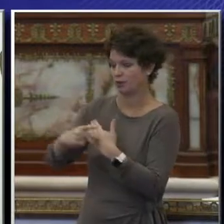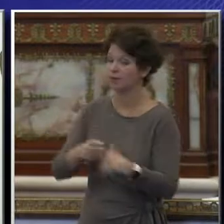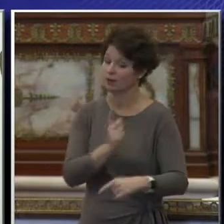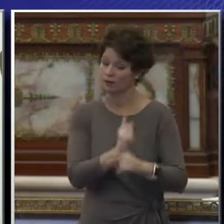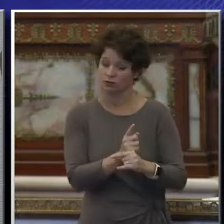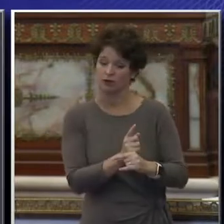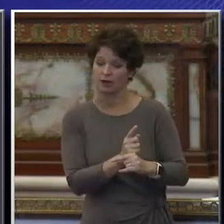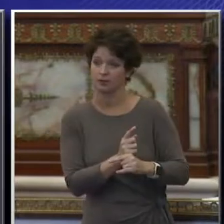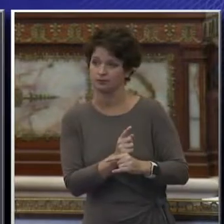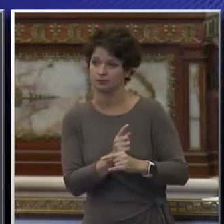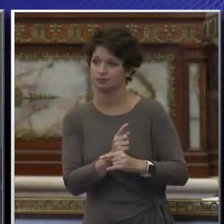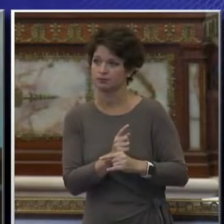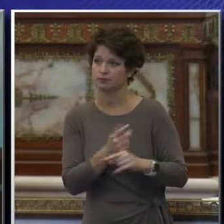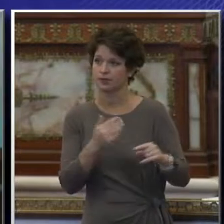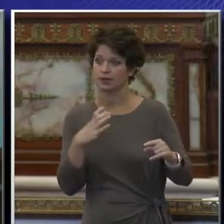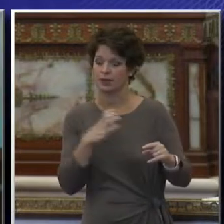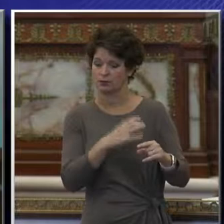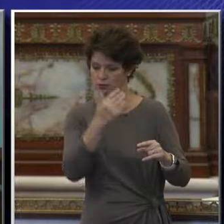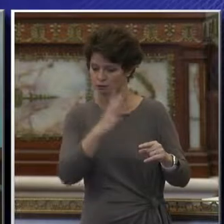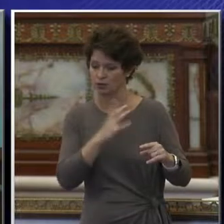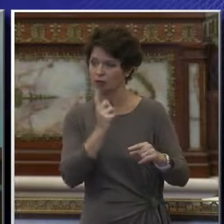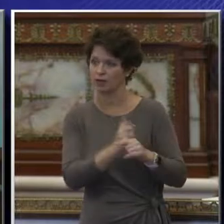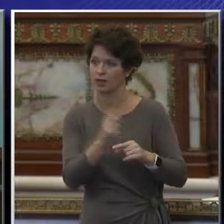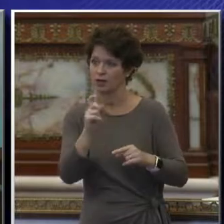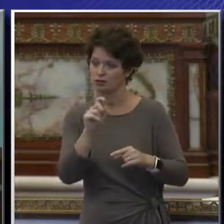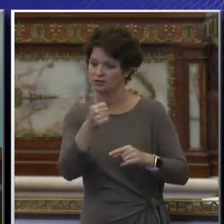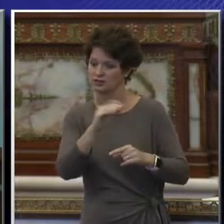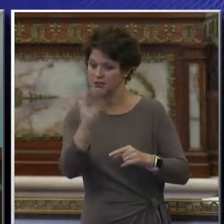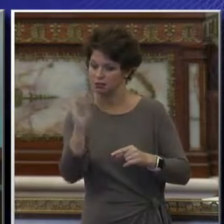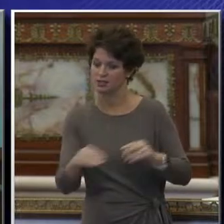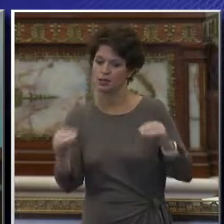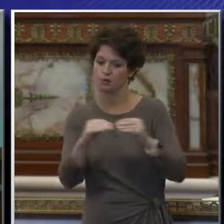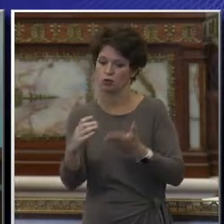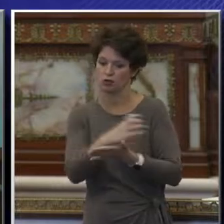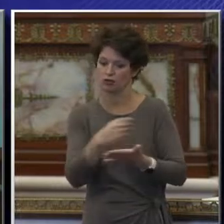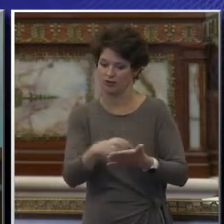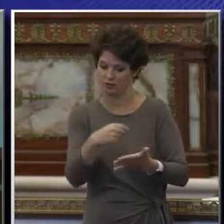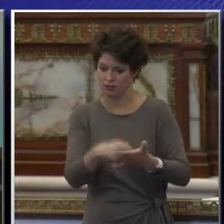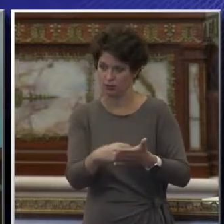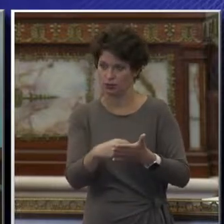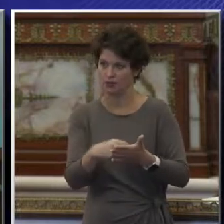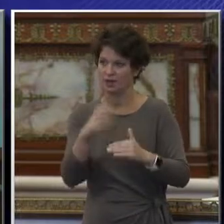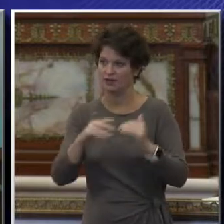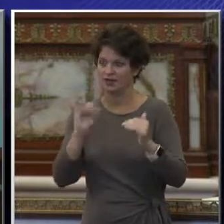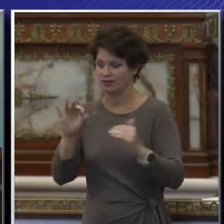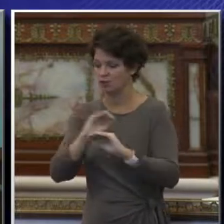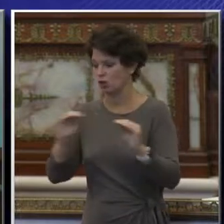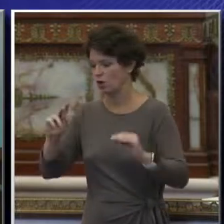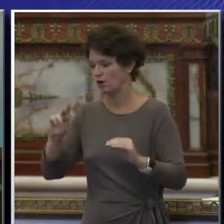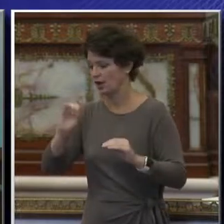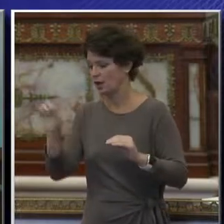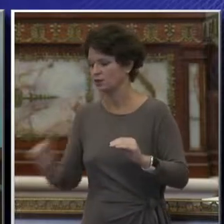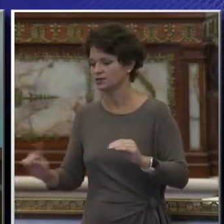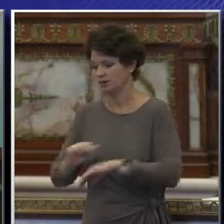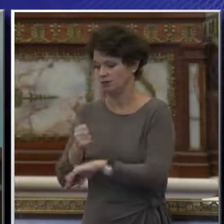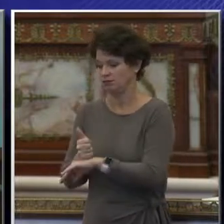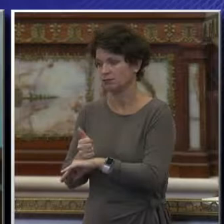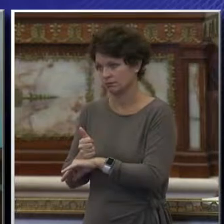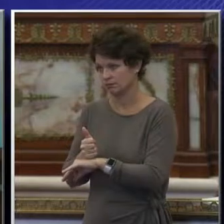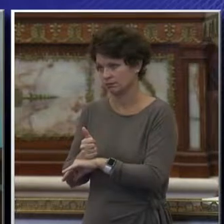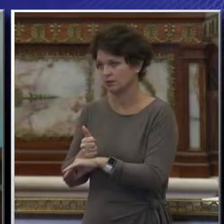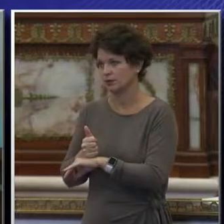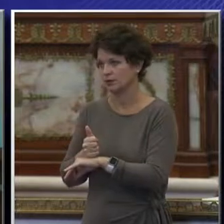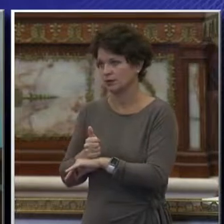That's correct, Councilman. They would have 110% more revenues than if there was no KOZ in place and